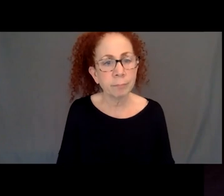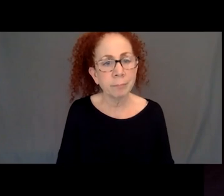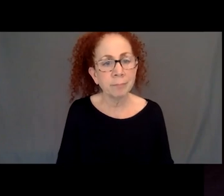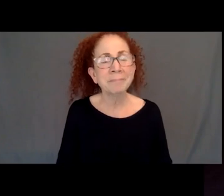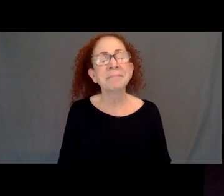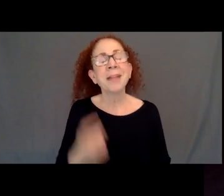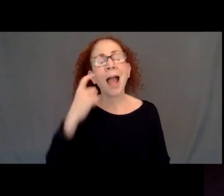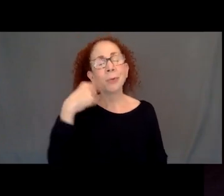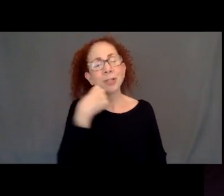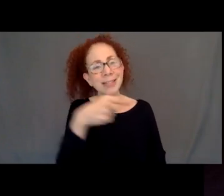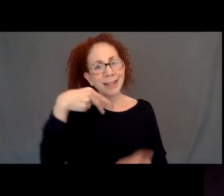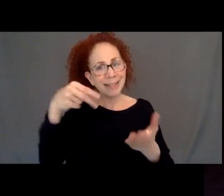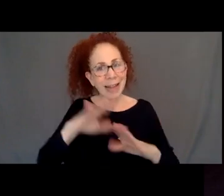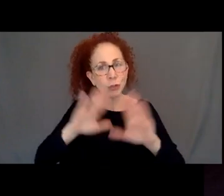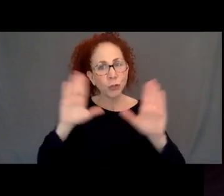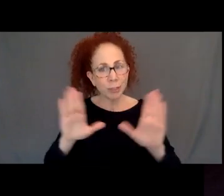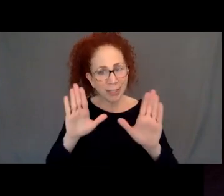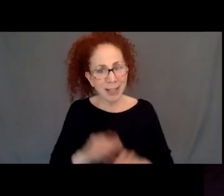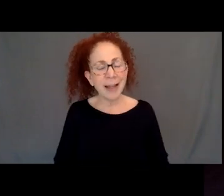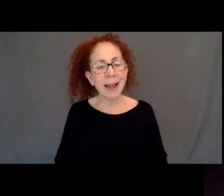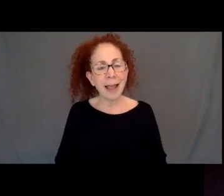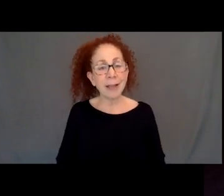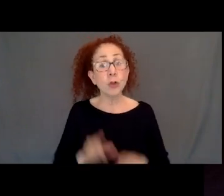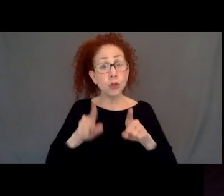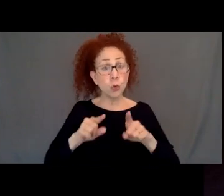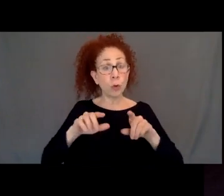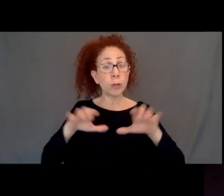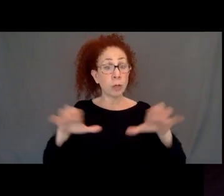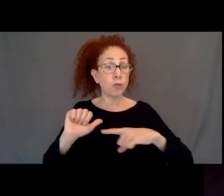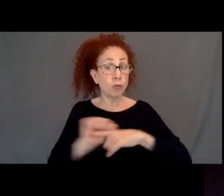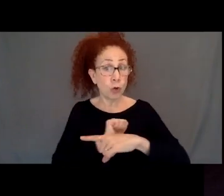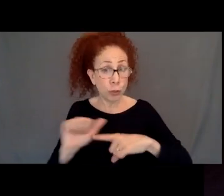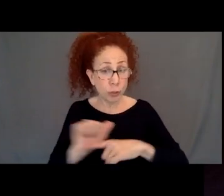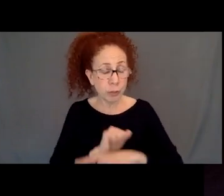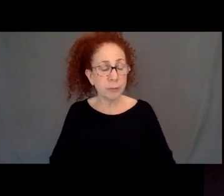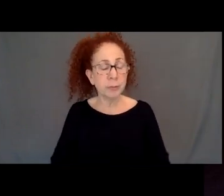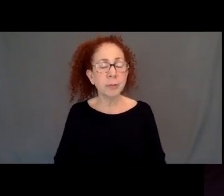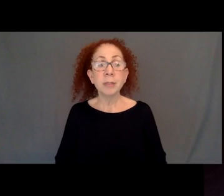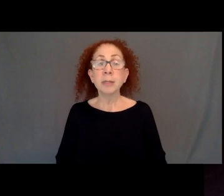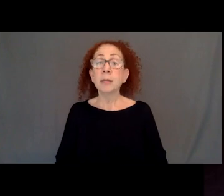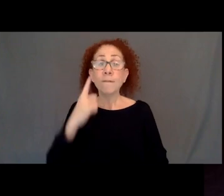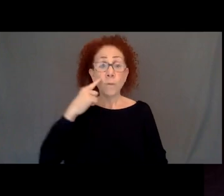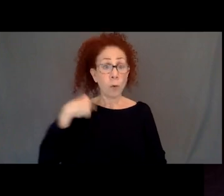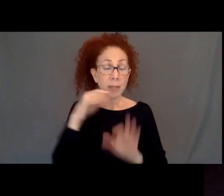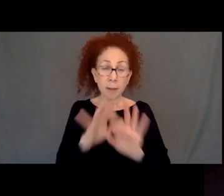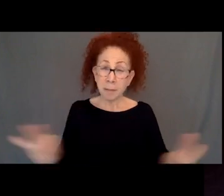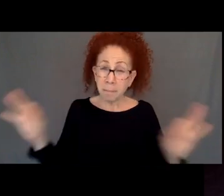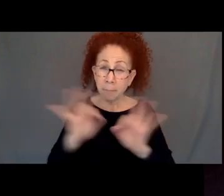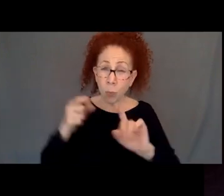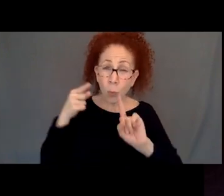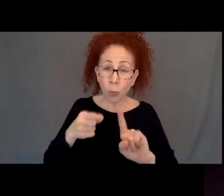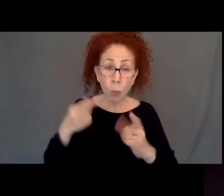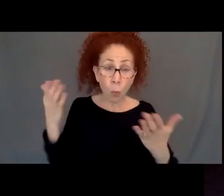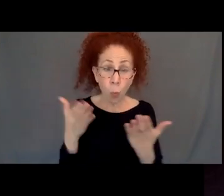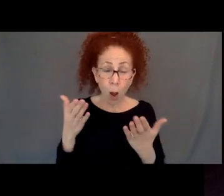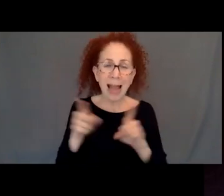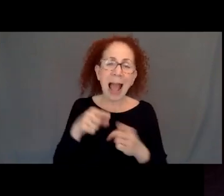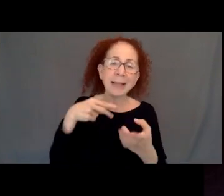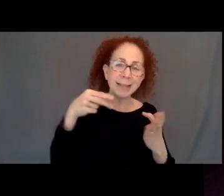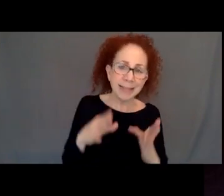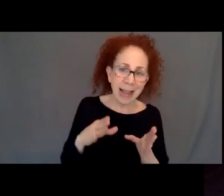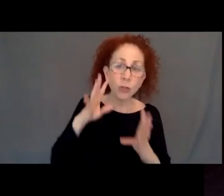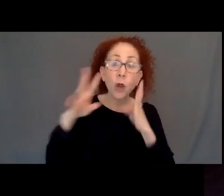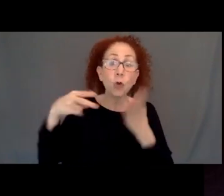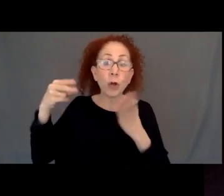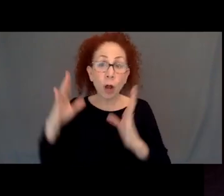I was saying to the dancers on Sunday when we were rehearsing that what is most important to me as both a dancer and a